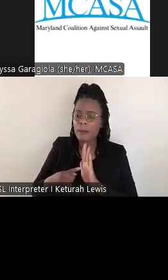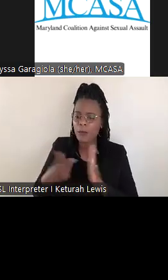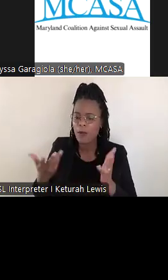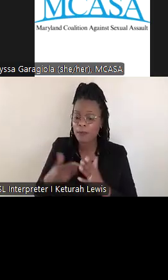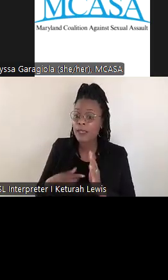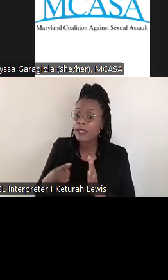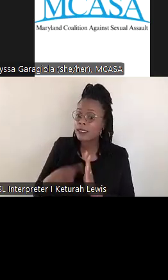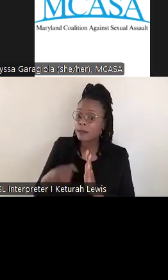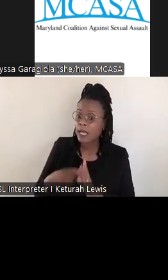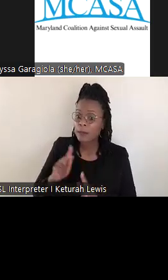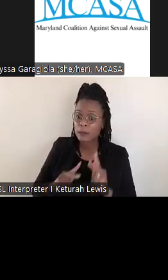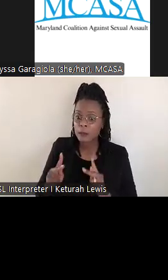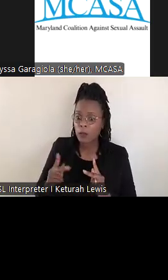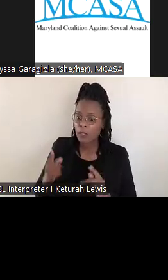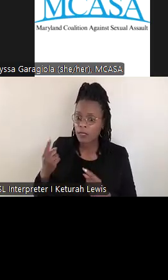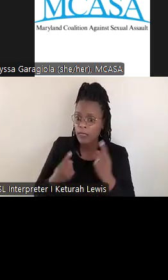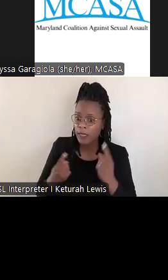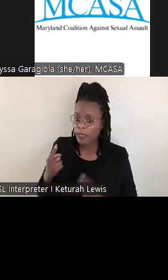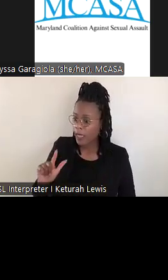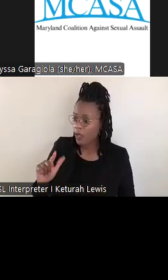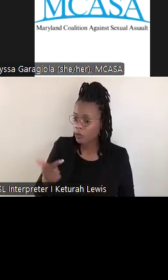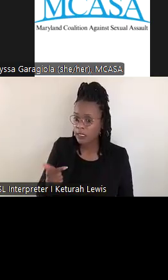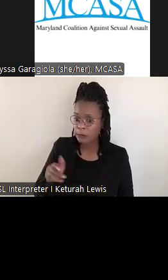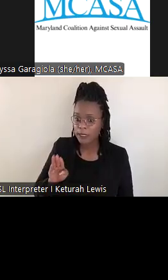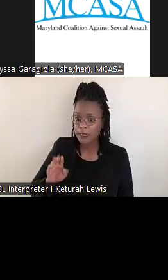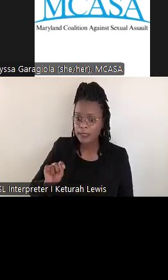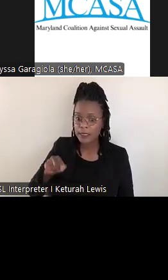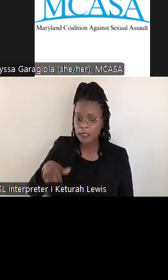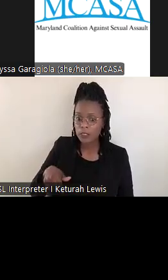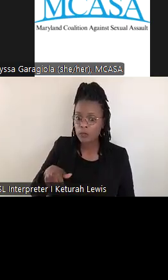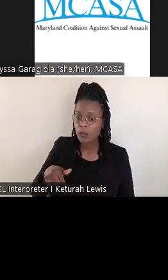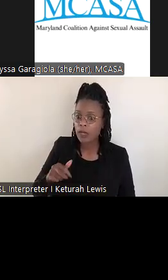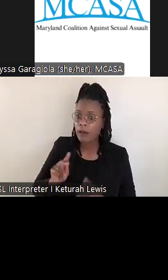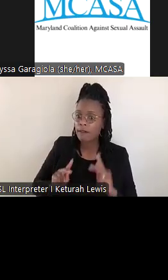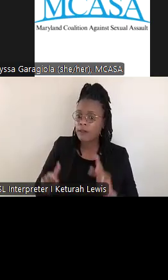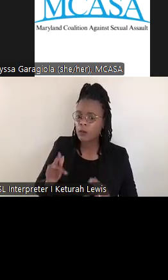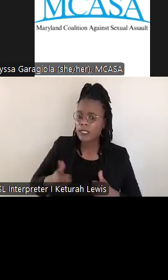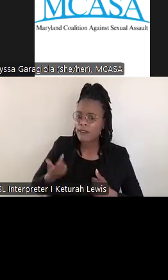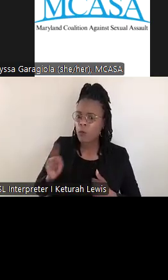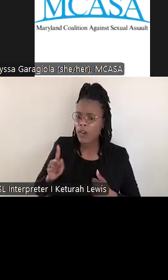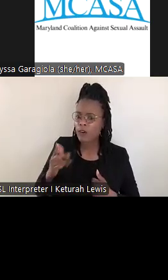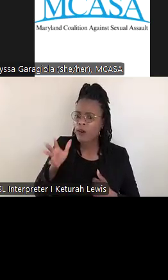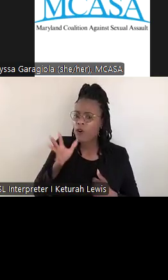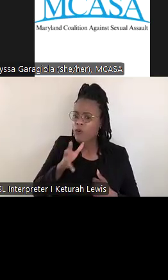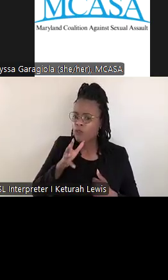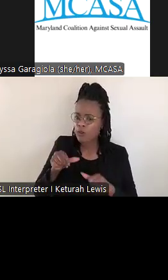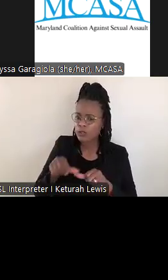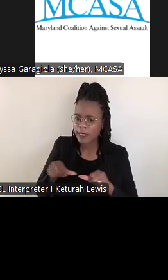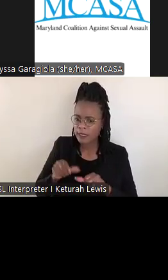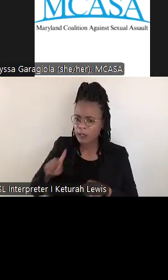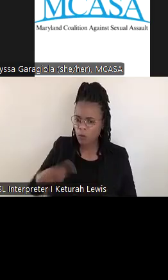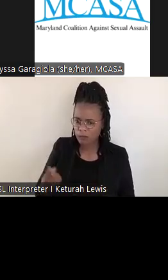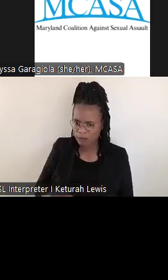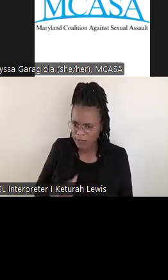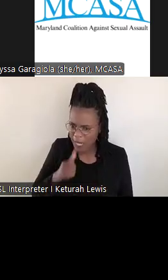people assume that LGBTQ folks only live in rural spaces. But as we know, many LGBTQ